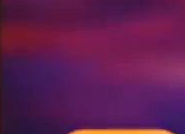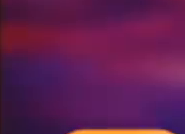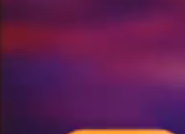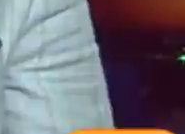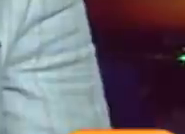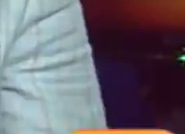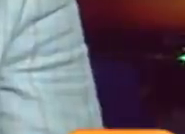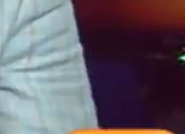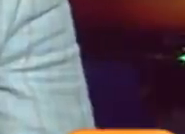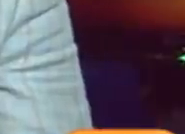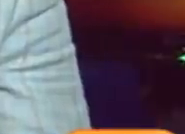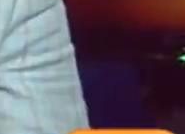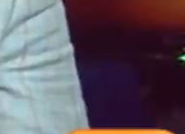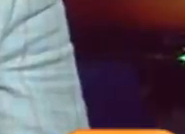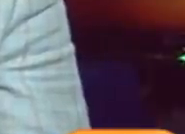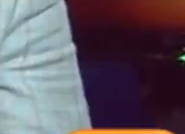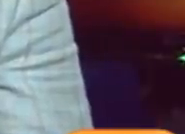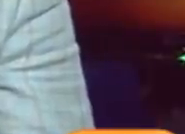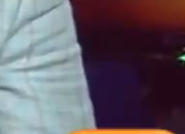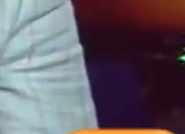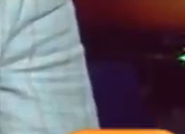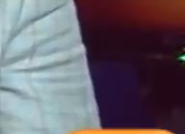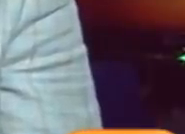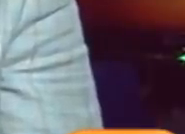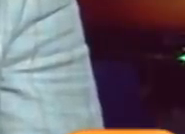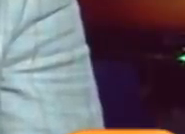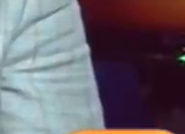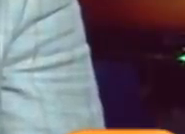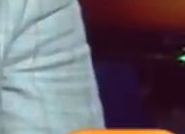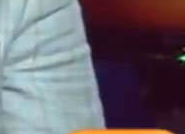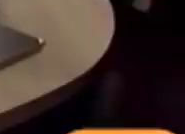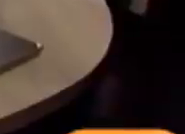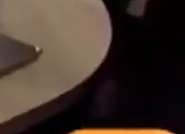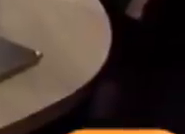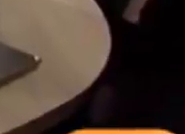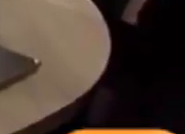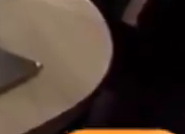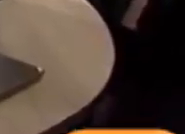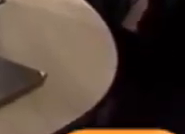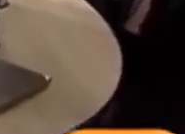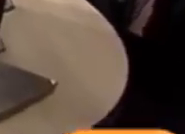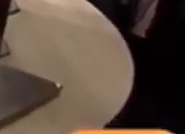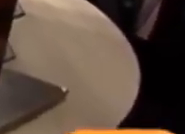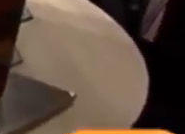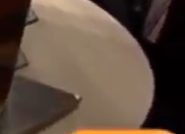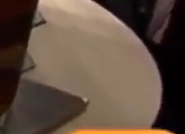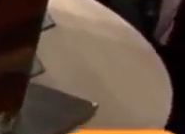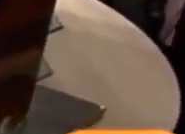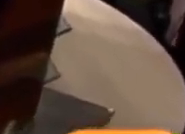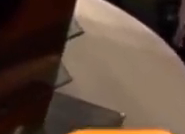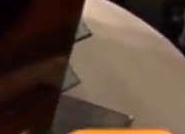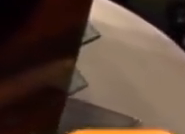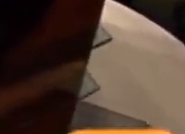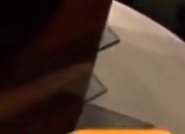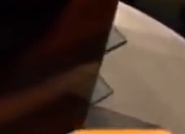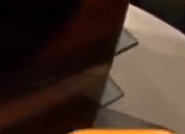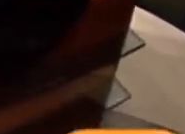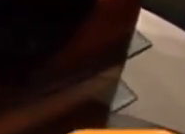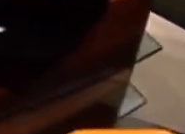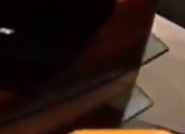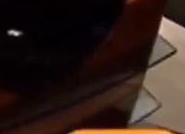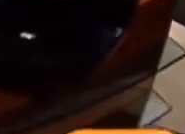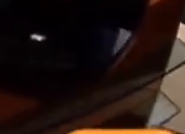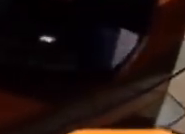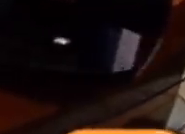Dr. Ouma Oluga is the Secretary General KMPDU. He's among those who don't. This doesn't sound very good too. You're saying this is